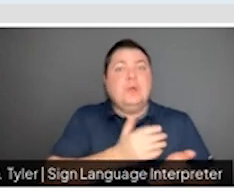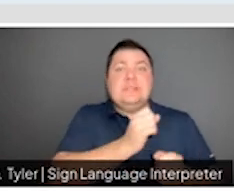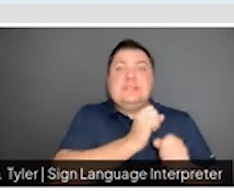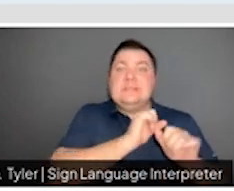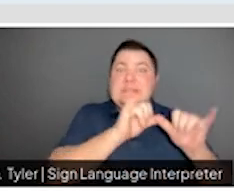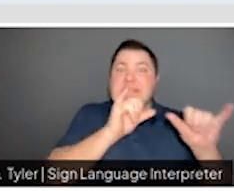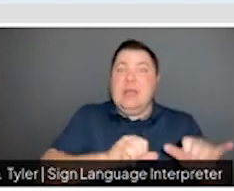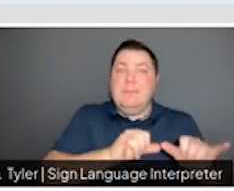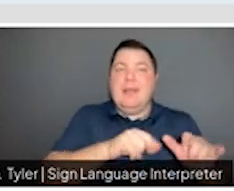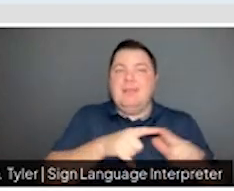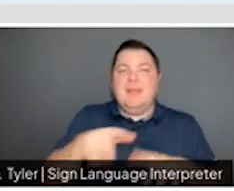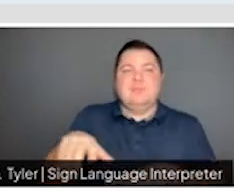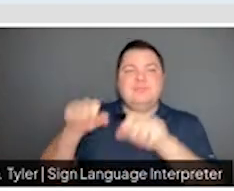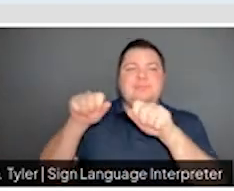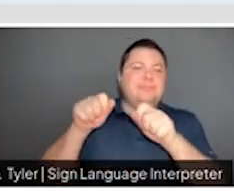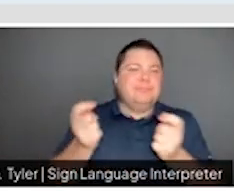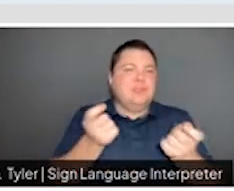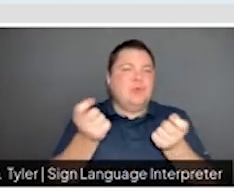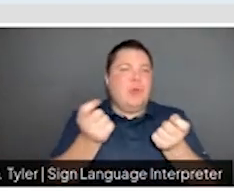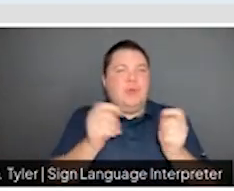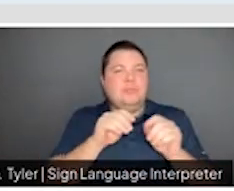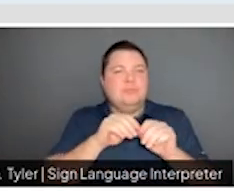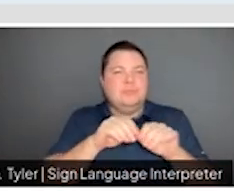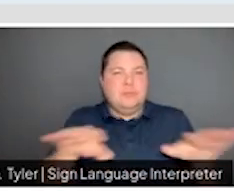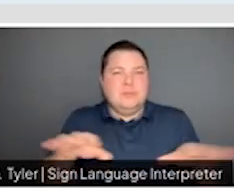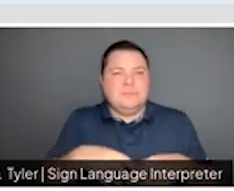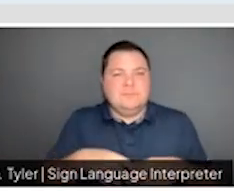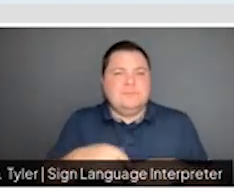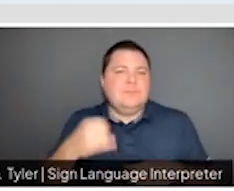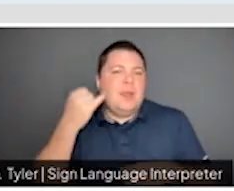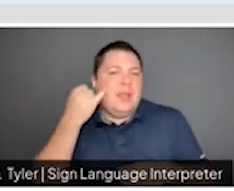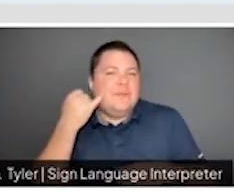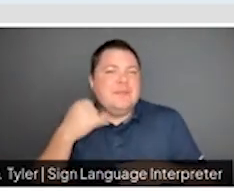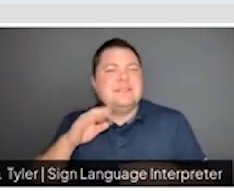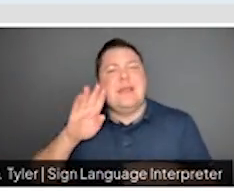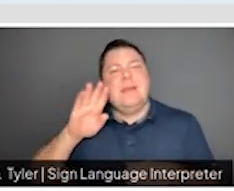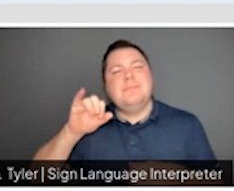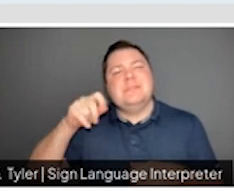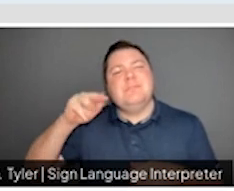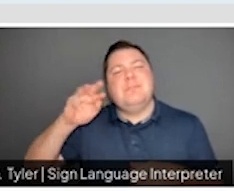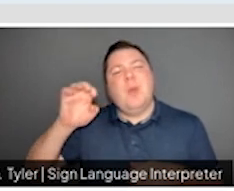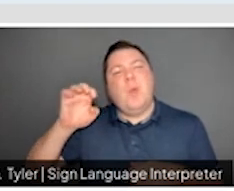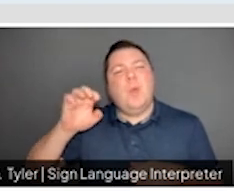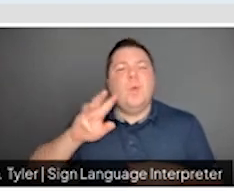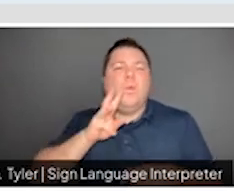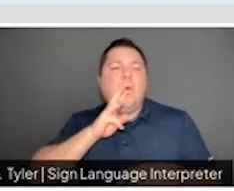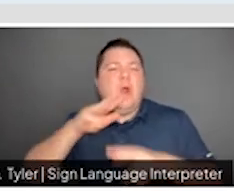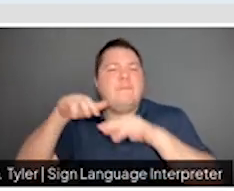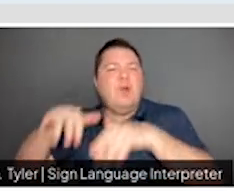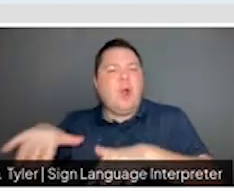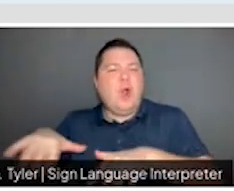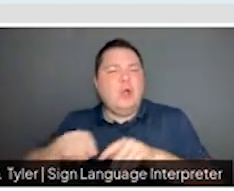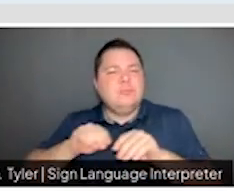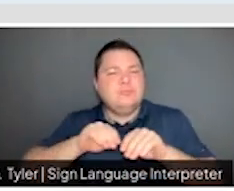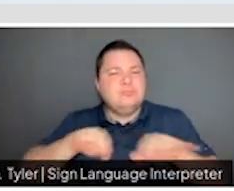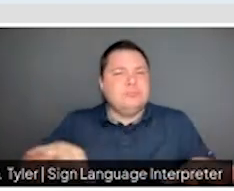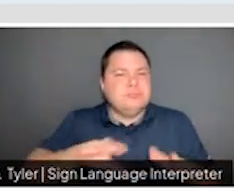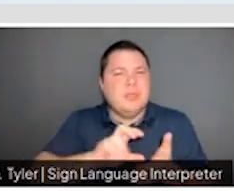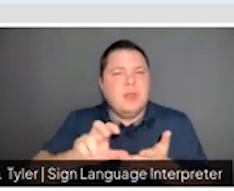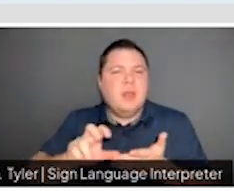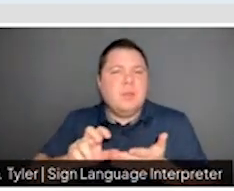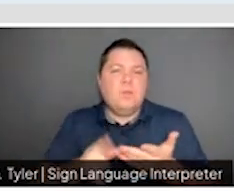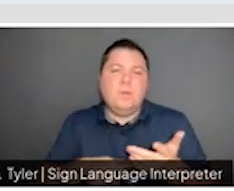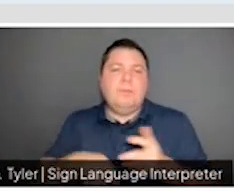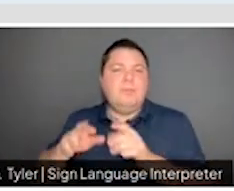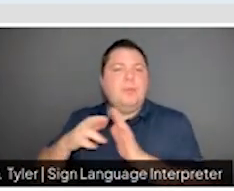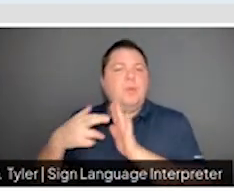handles the rest. If it's more of a bespoke waterfall allocation, we reference a rule set that has been built into the app during the onboarding.